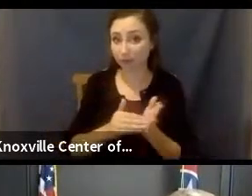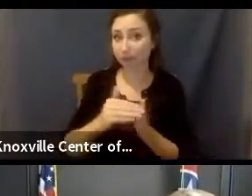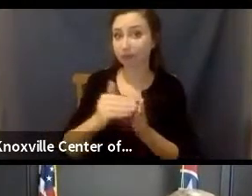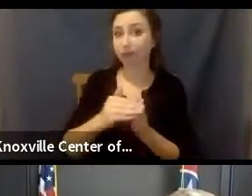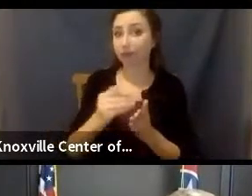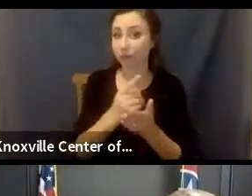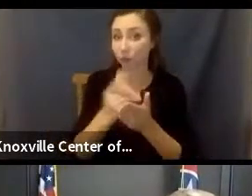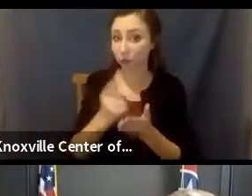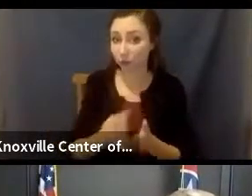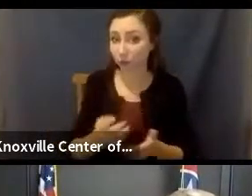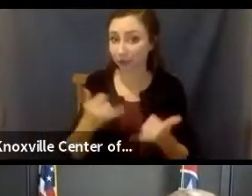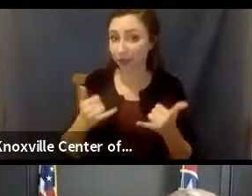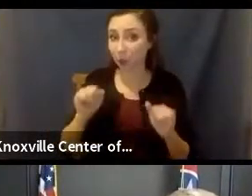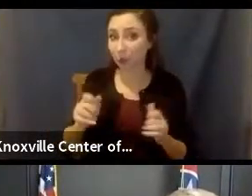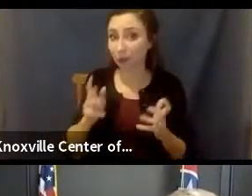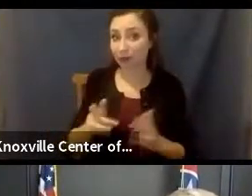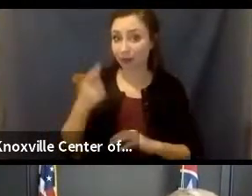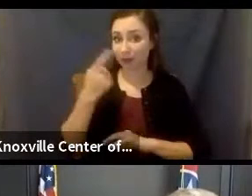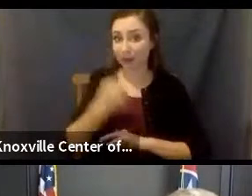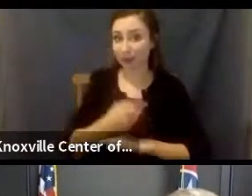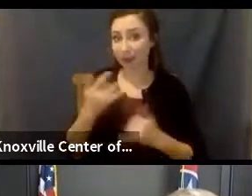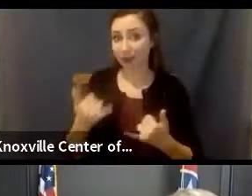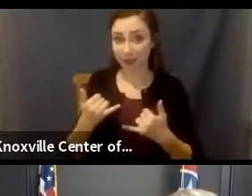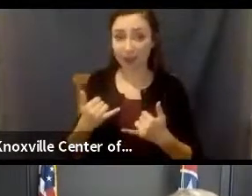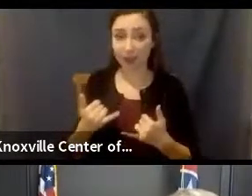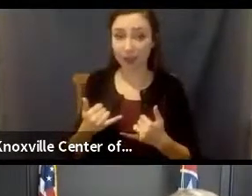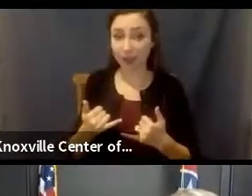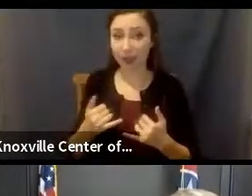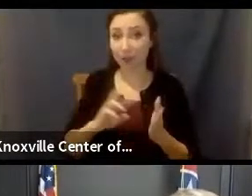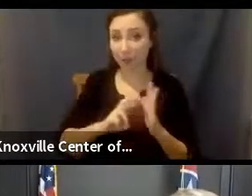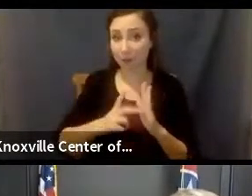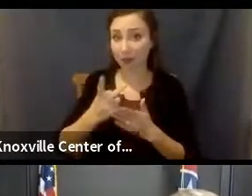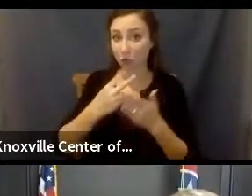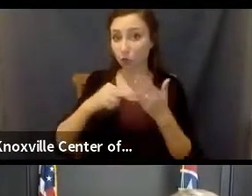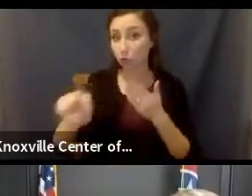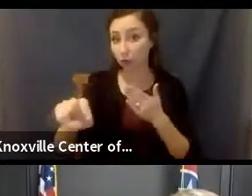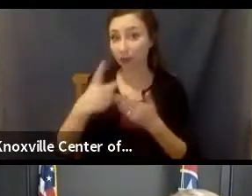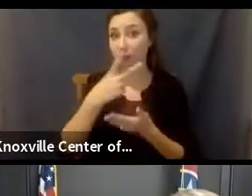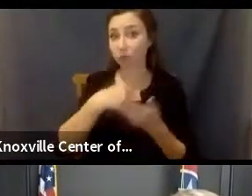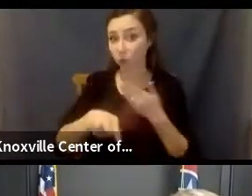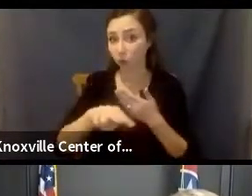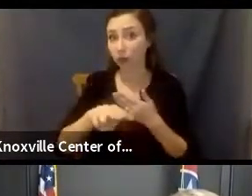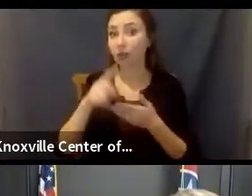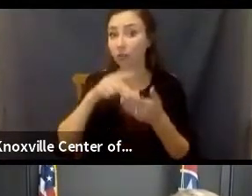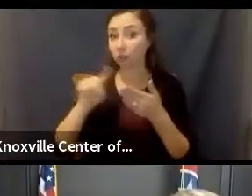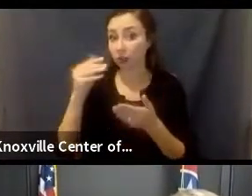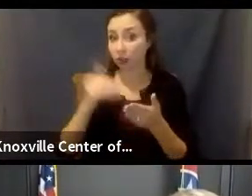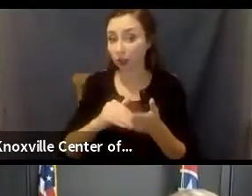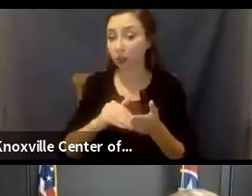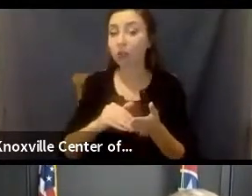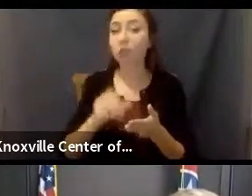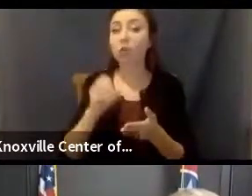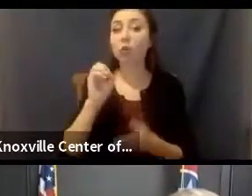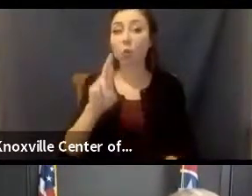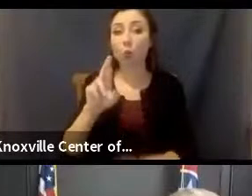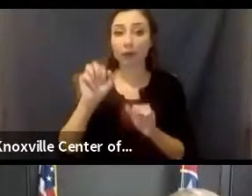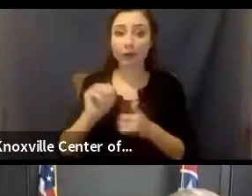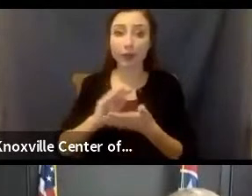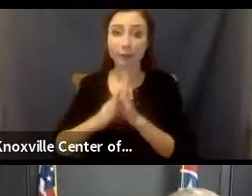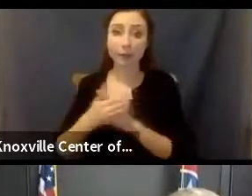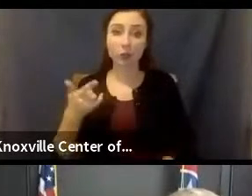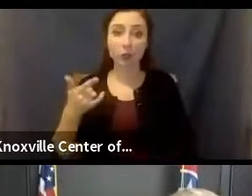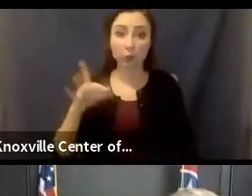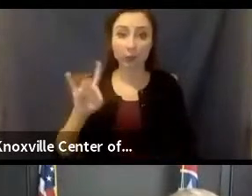Now, we can leave the date in right now, which is rolling at 2 weeks, or it can be made into 28 days. I did this